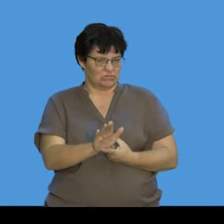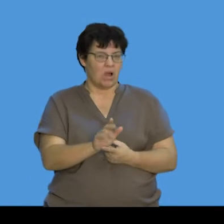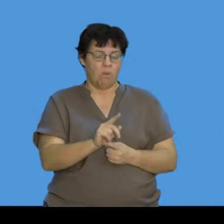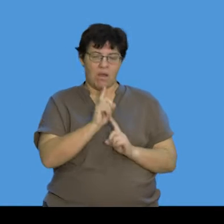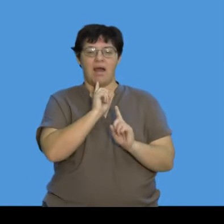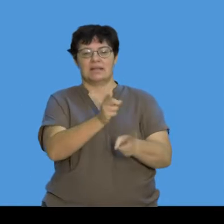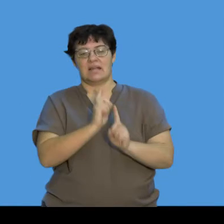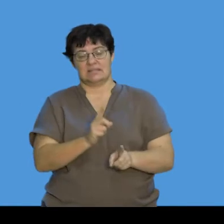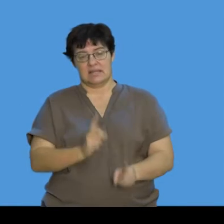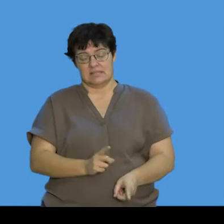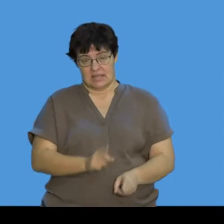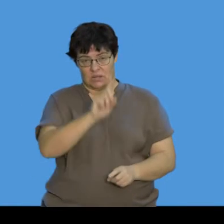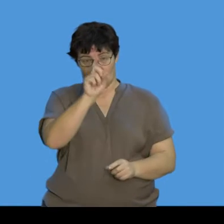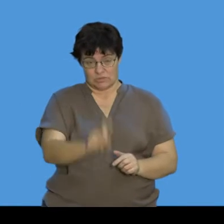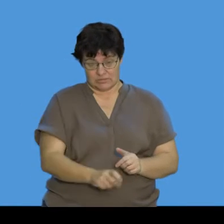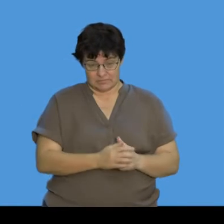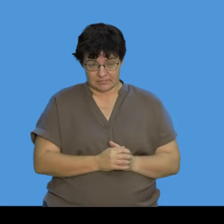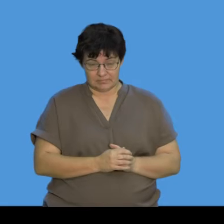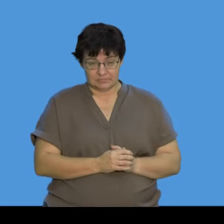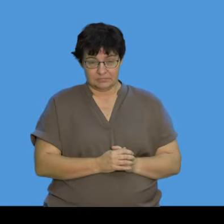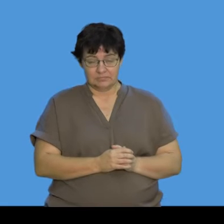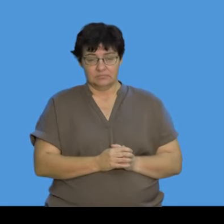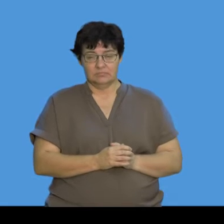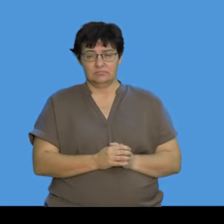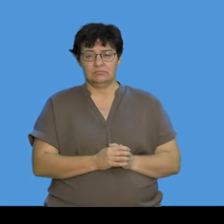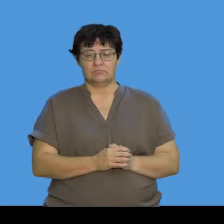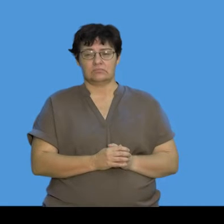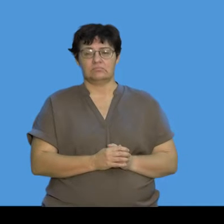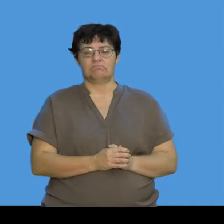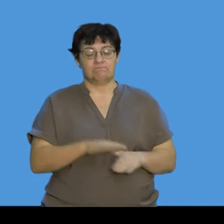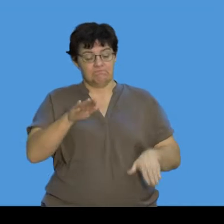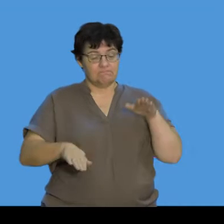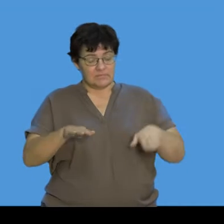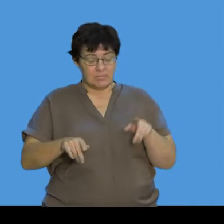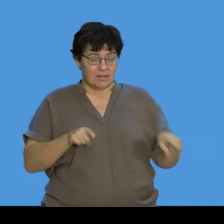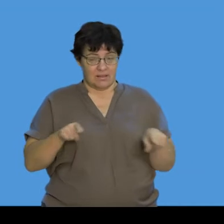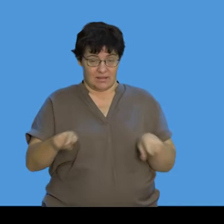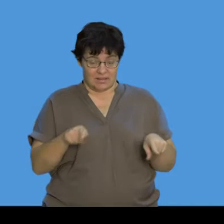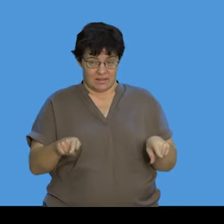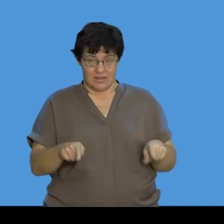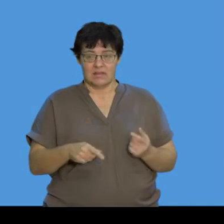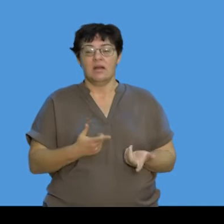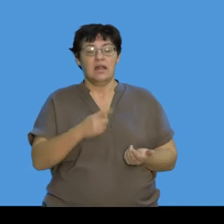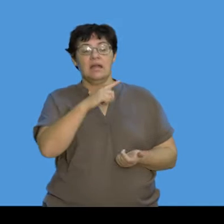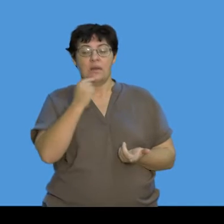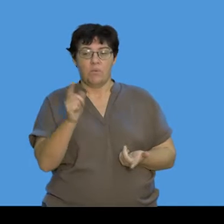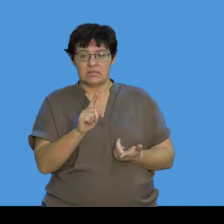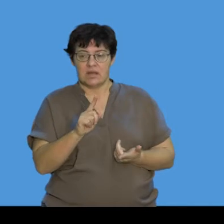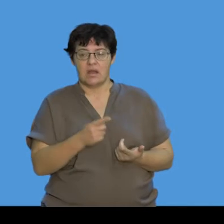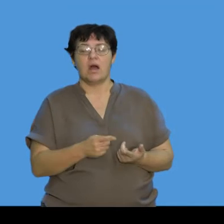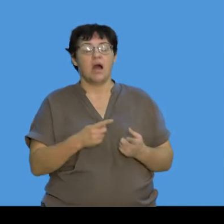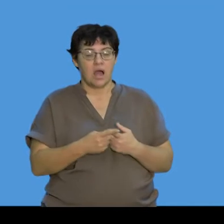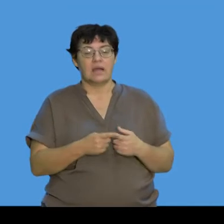questions that we're also going to look at. Also, similar triangles are named in order of